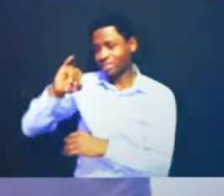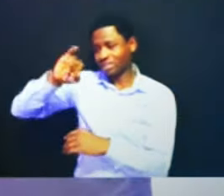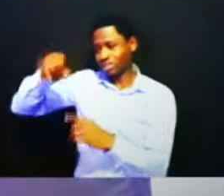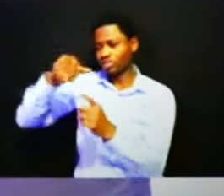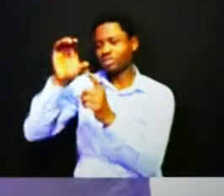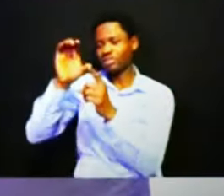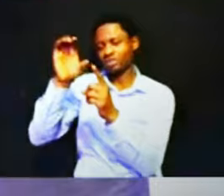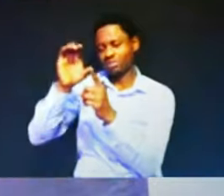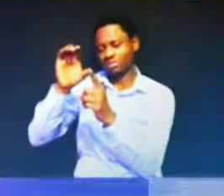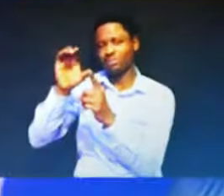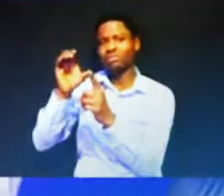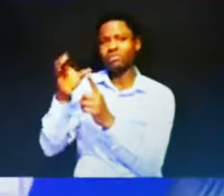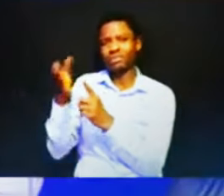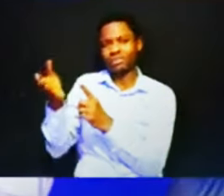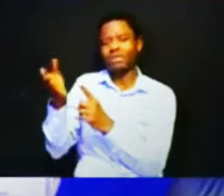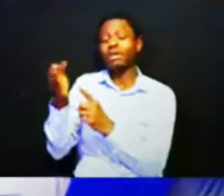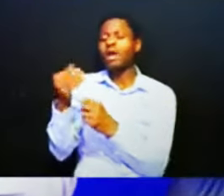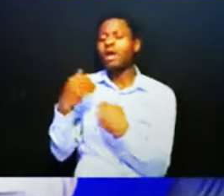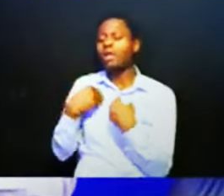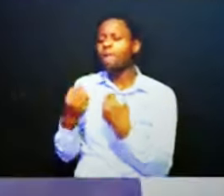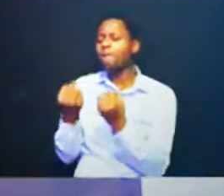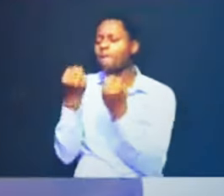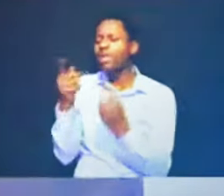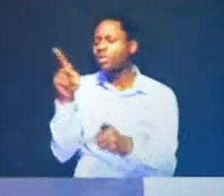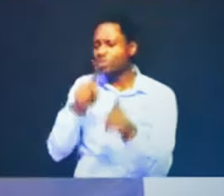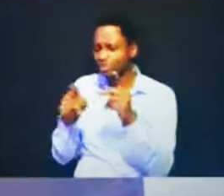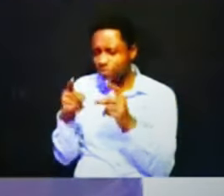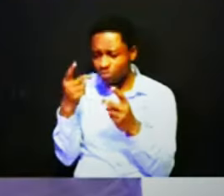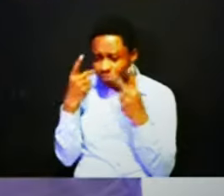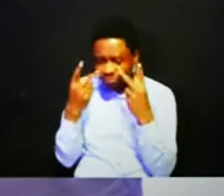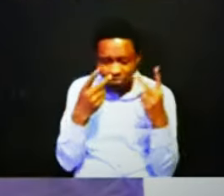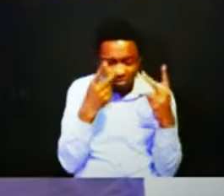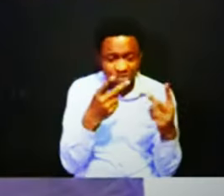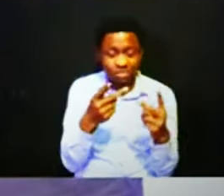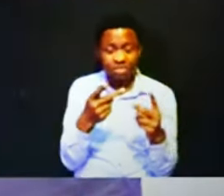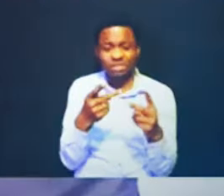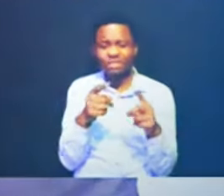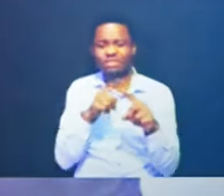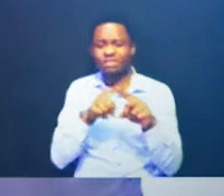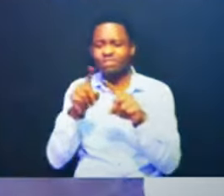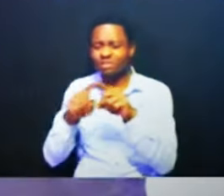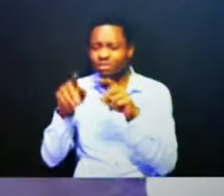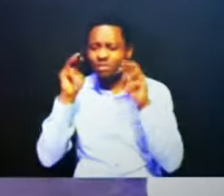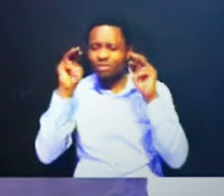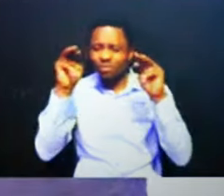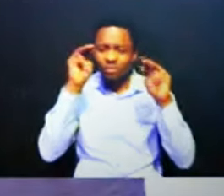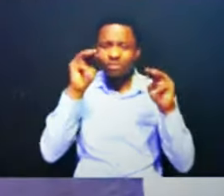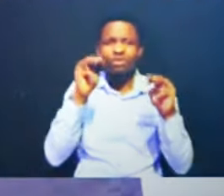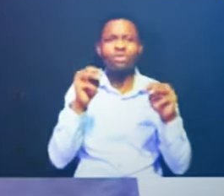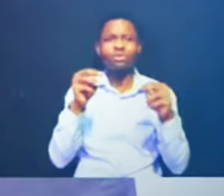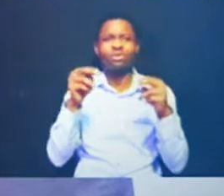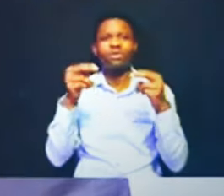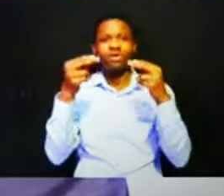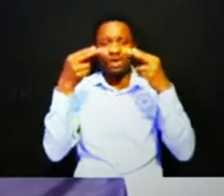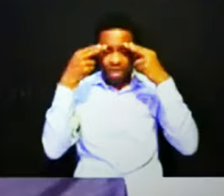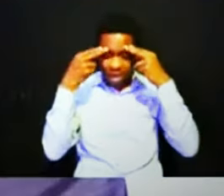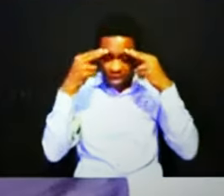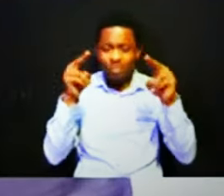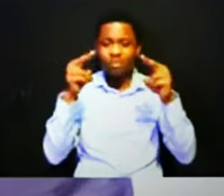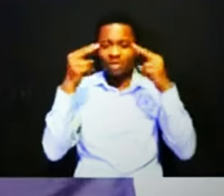performing and believed in him. And so, over Jerusalem, Chum Afashano, Sono, Asino.